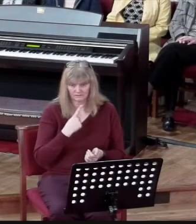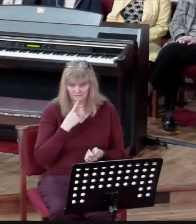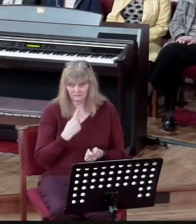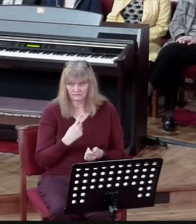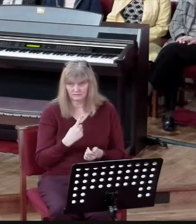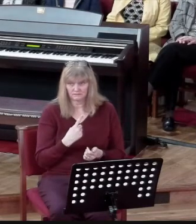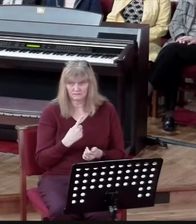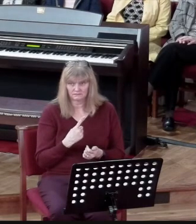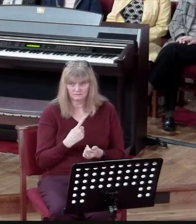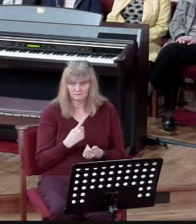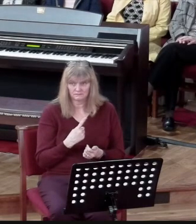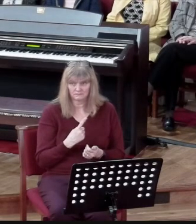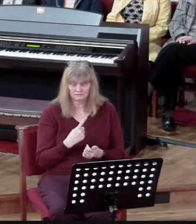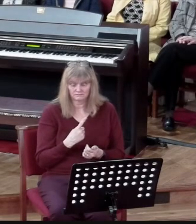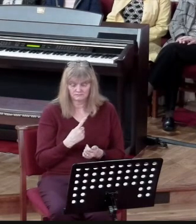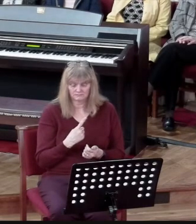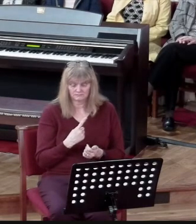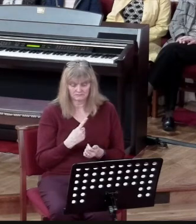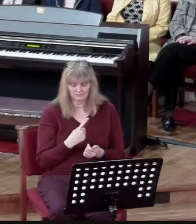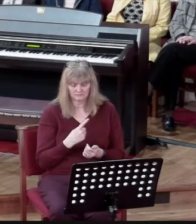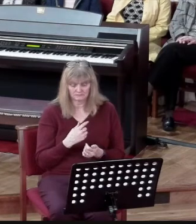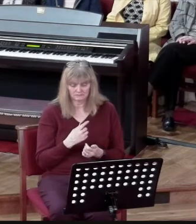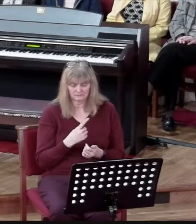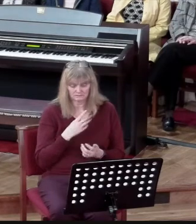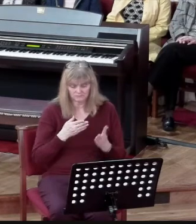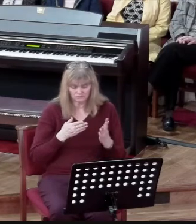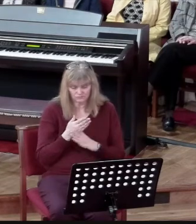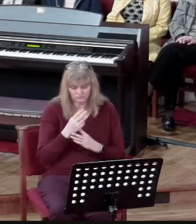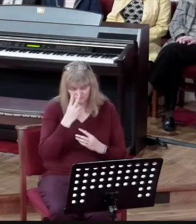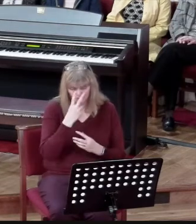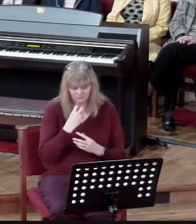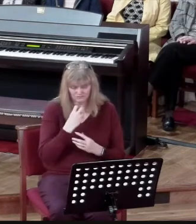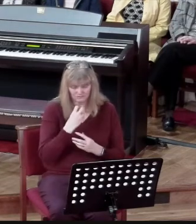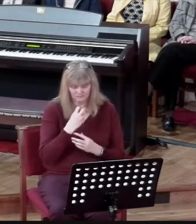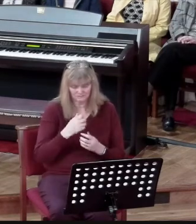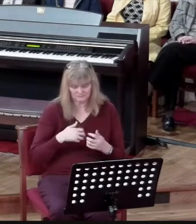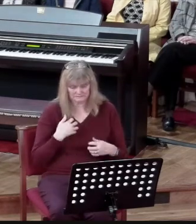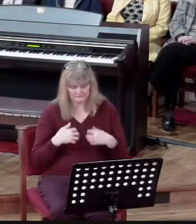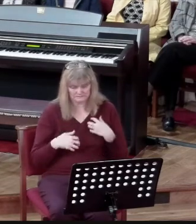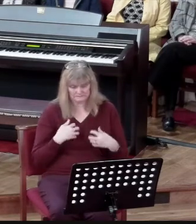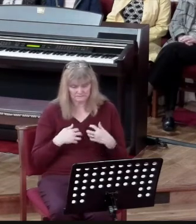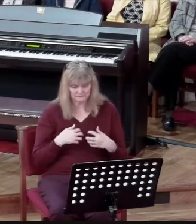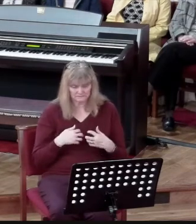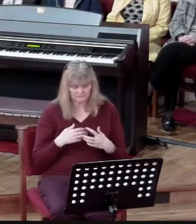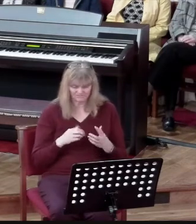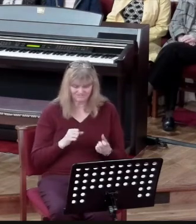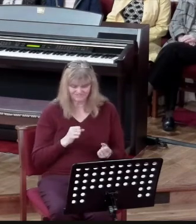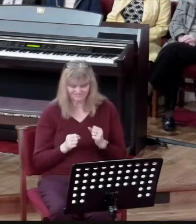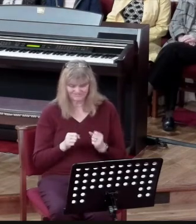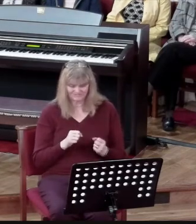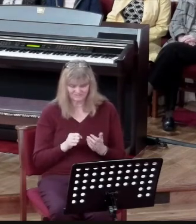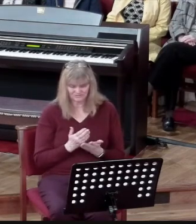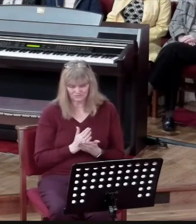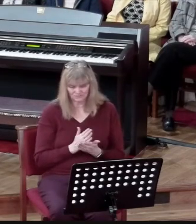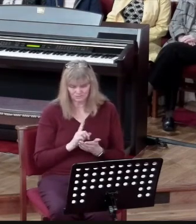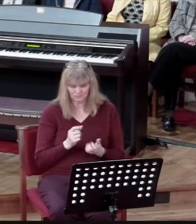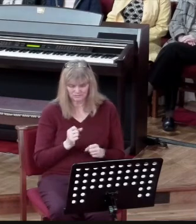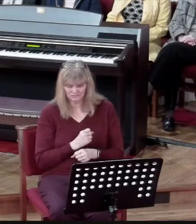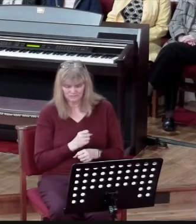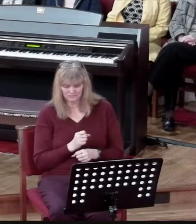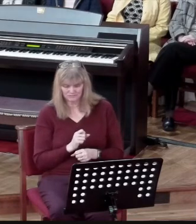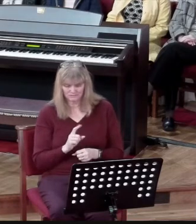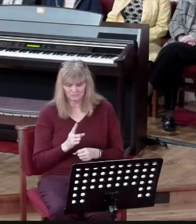a fruitless and frustrating night. We used to have a convention up in, well, still do have a convention up in